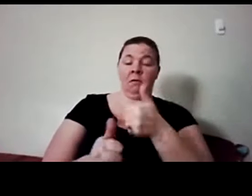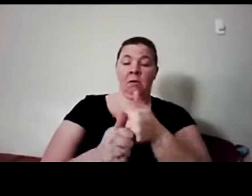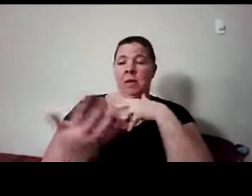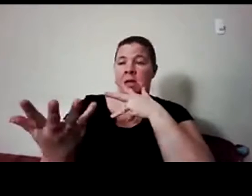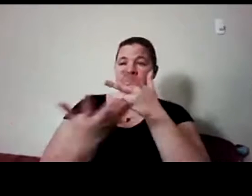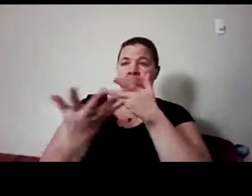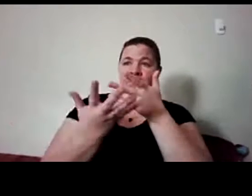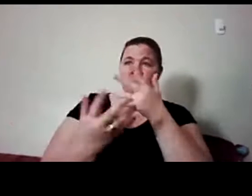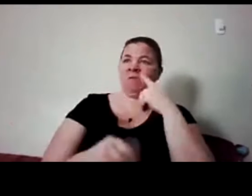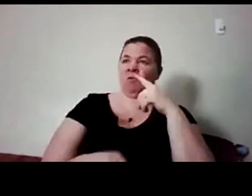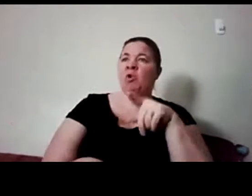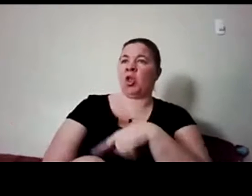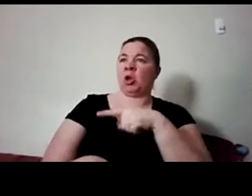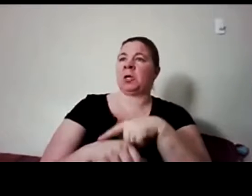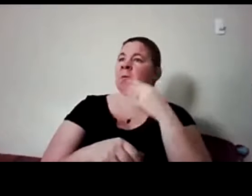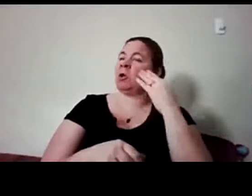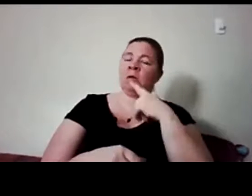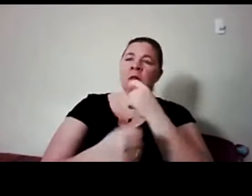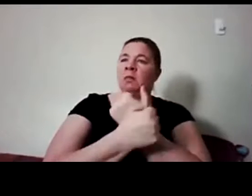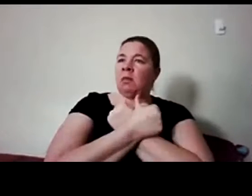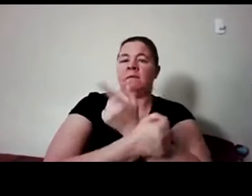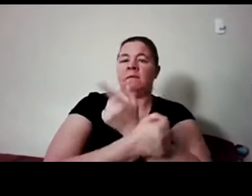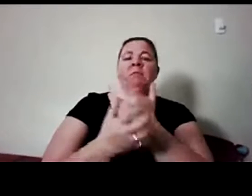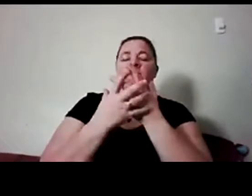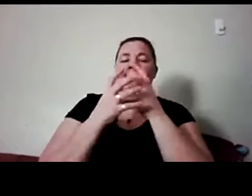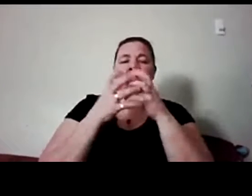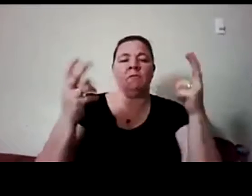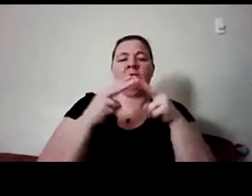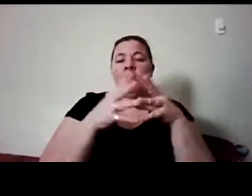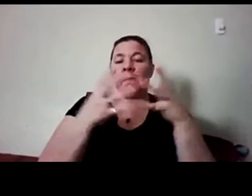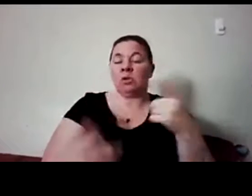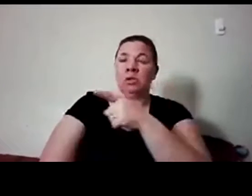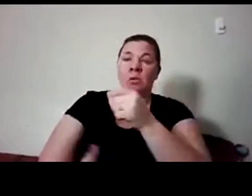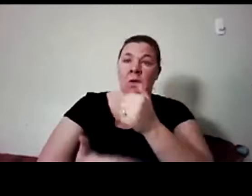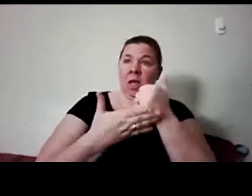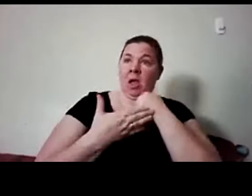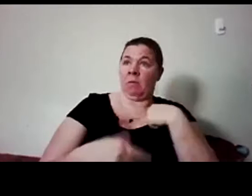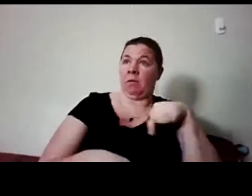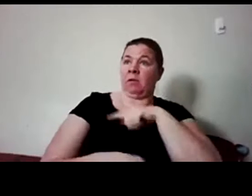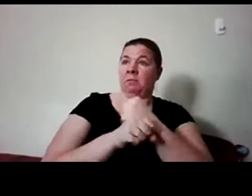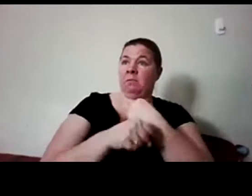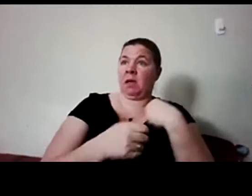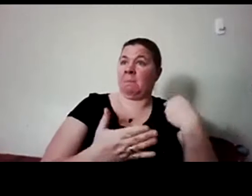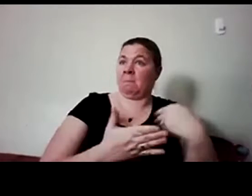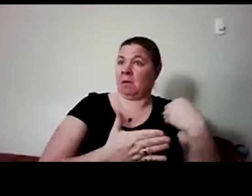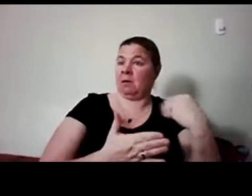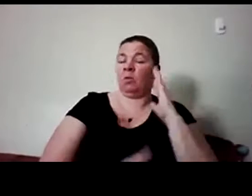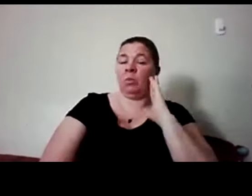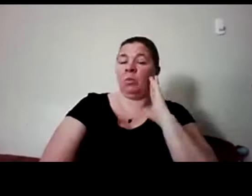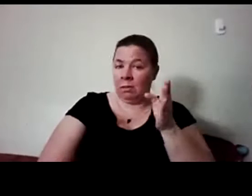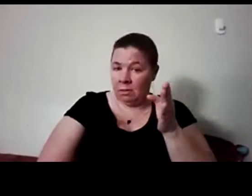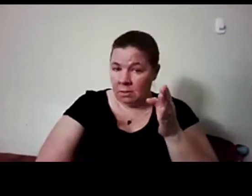come to know and love him dearly. Not only because he's going to help us make money, and I can assure you, he will help us make a lot of